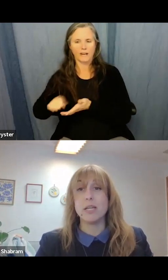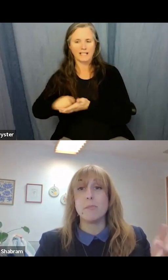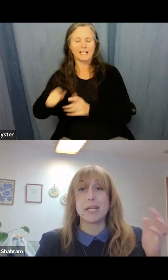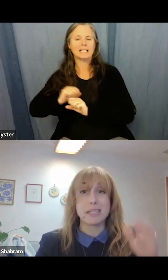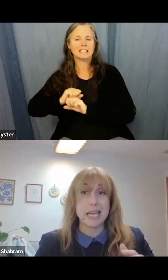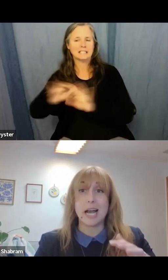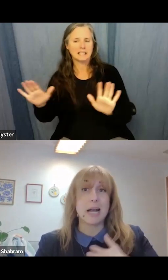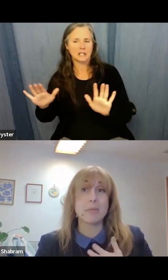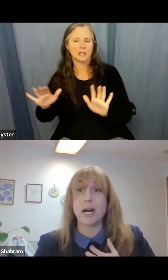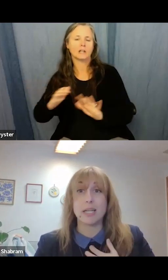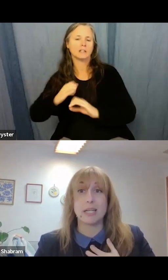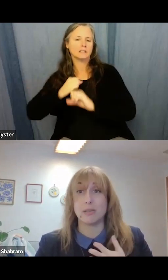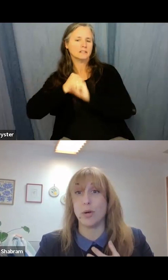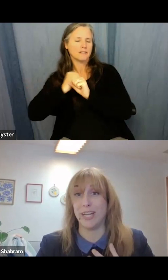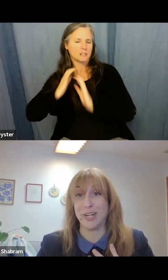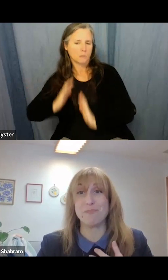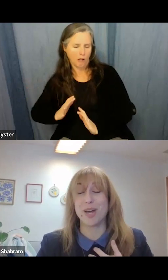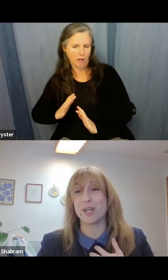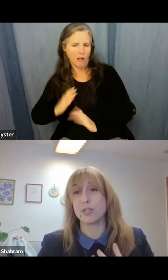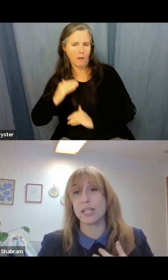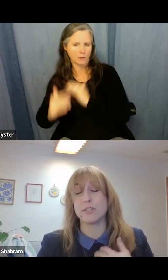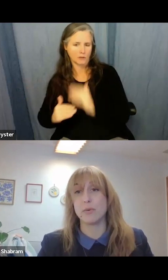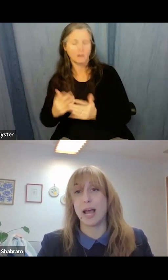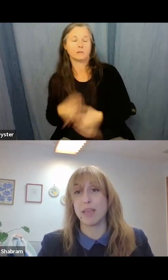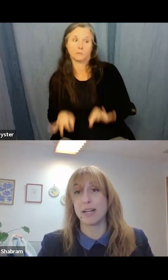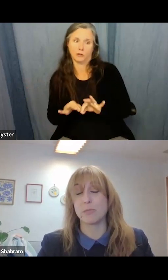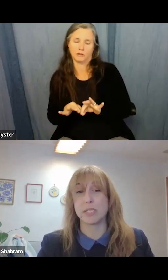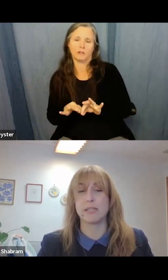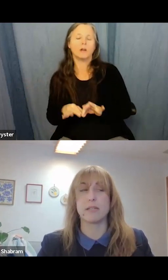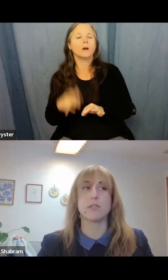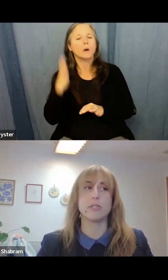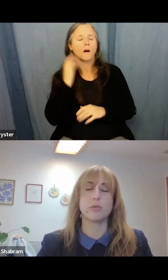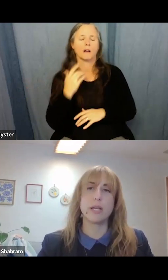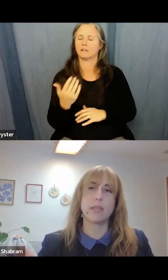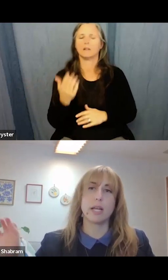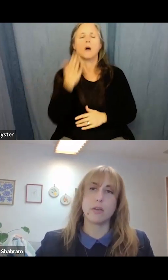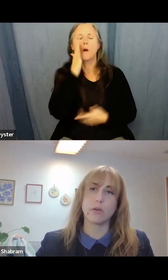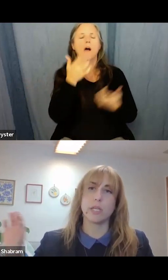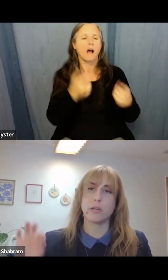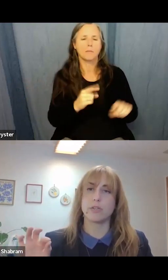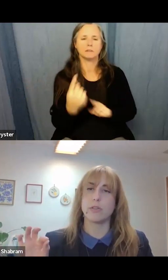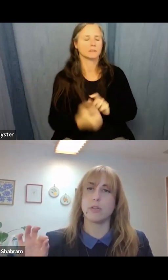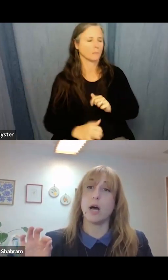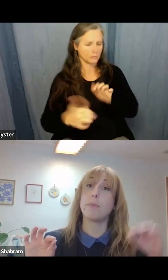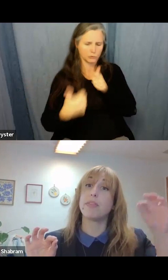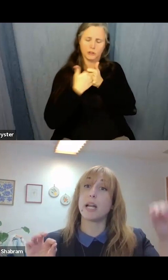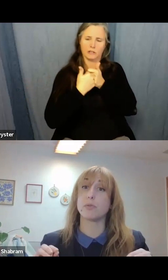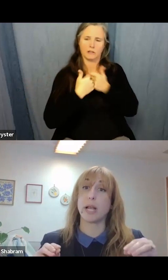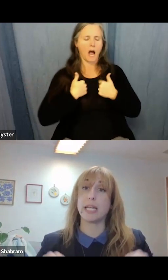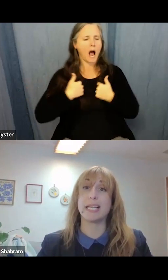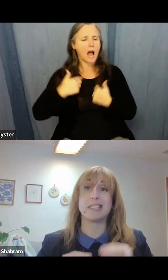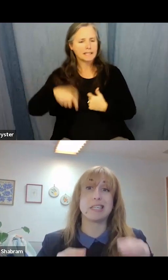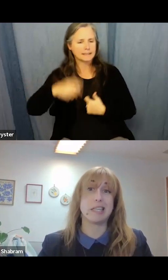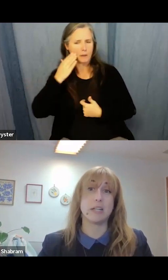experts. Because again, I'm not a lawyer, I'm not an attorney, I don't have that expertise. And so ensuring that I not only understood the law, but that I